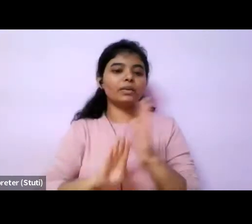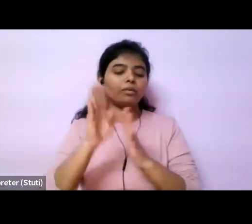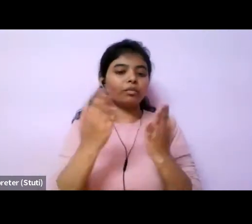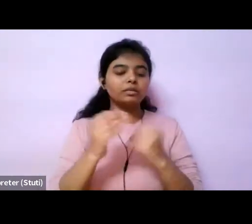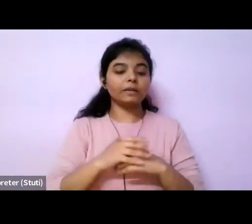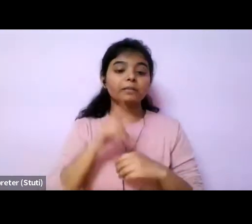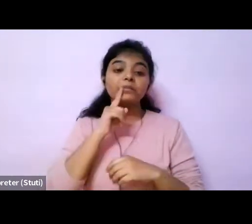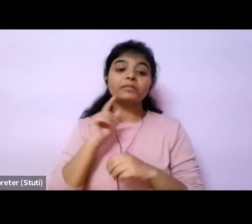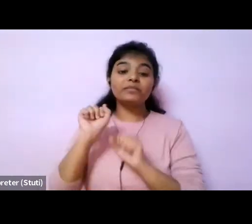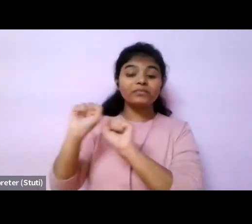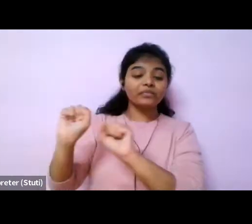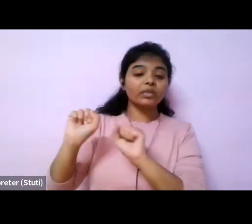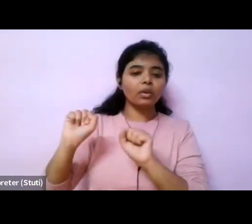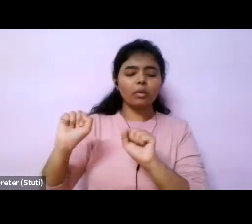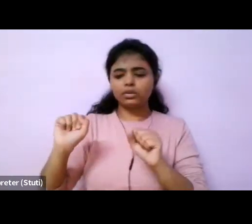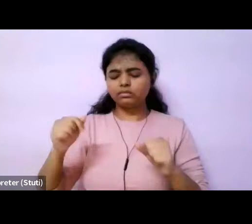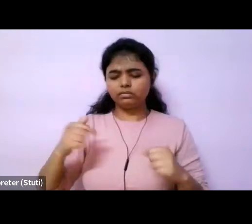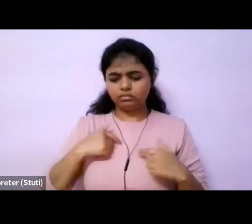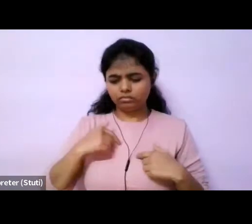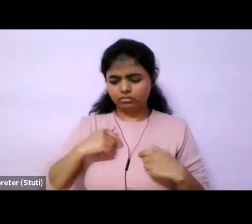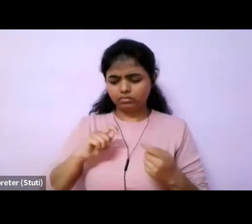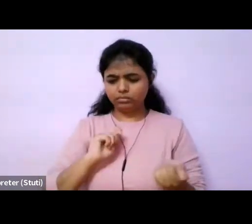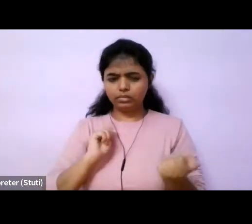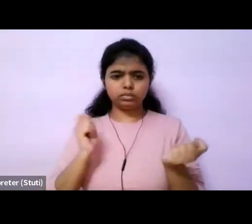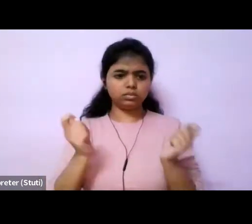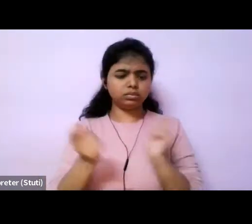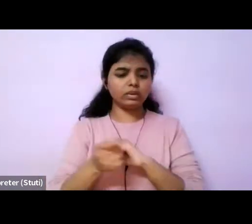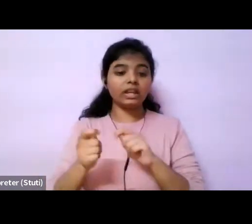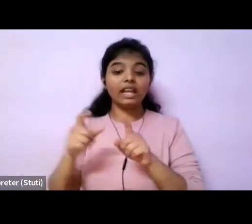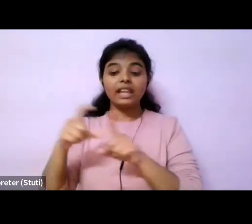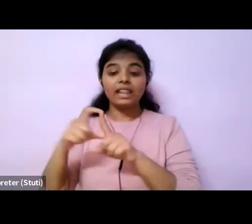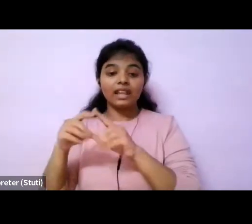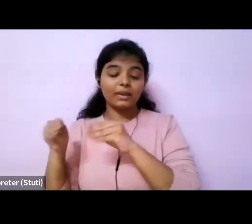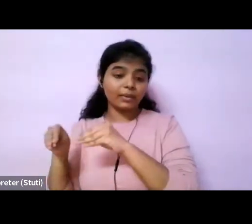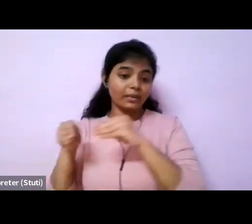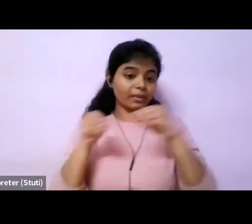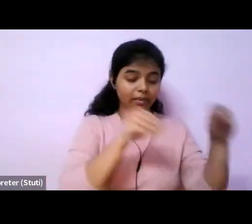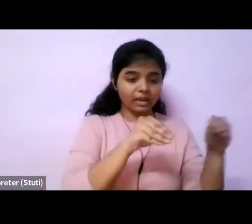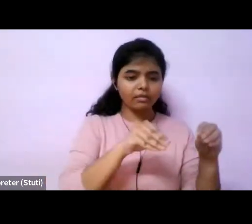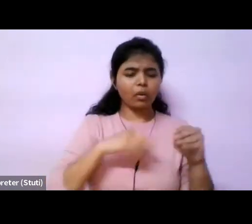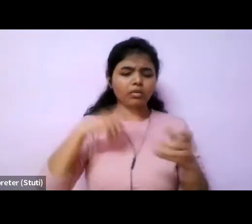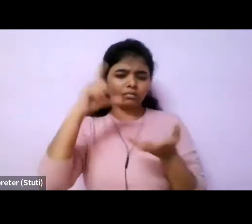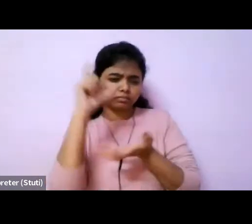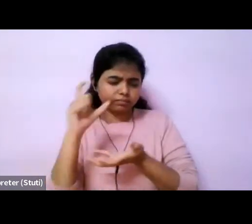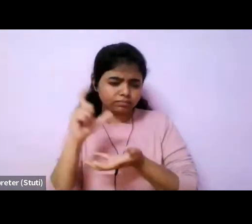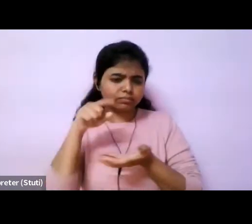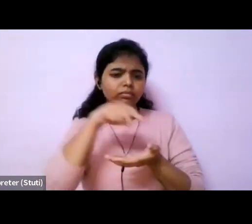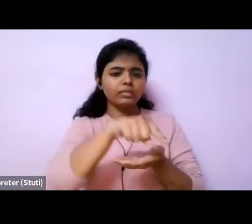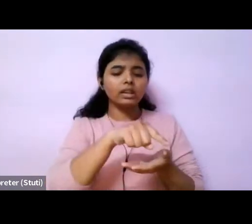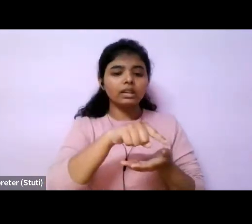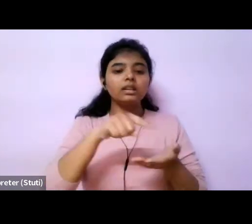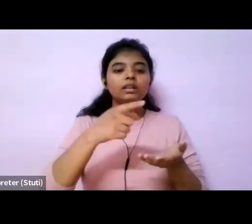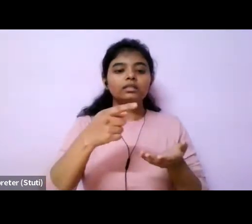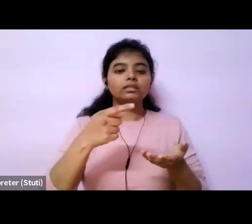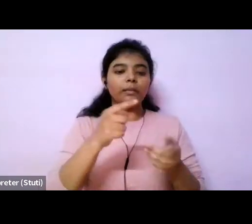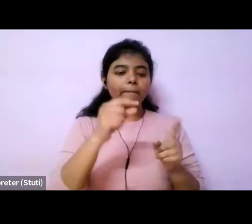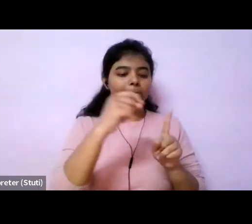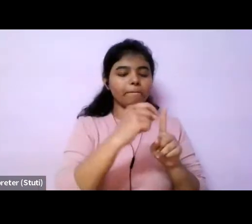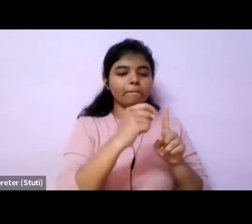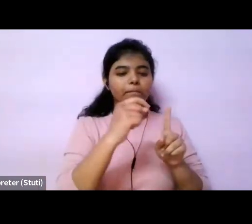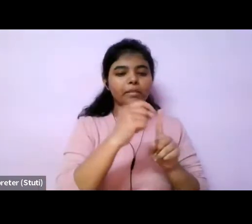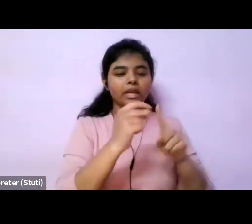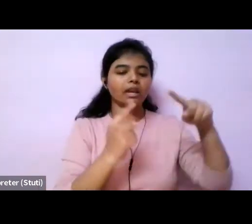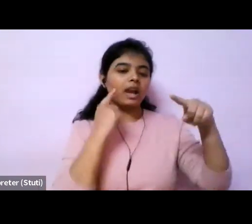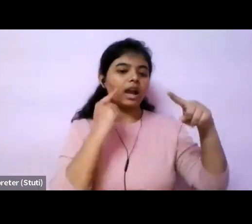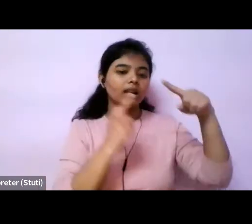deafness begins to transform once he shifts to Delhi to attend the Photography and Training Institute for the Deaf, PID, run